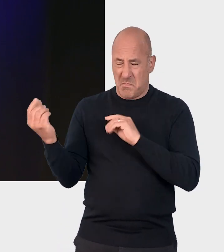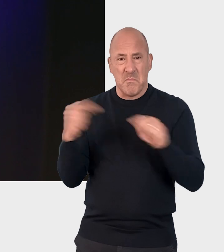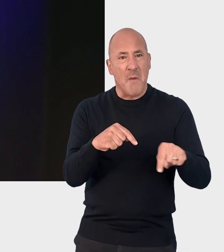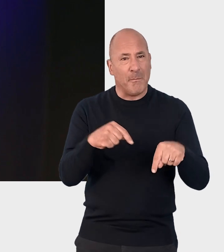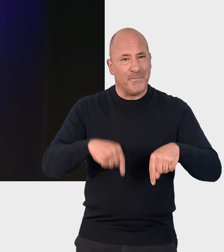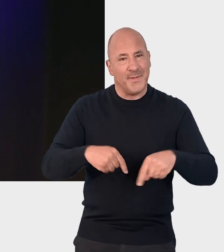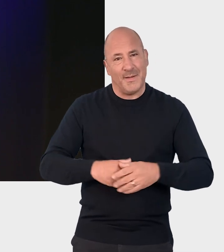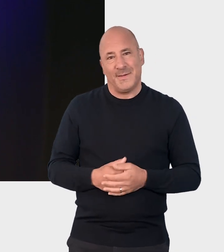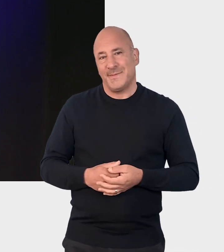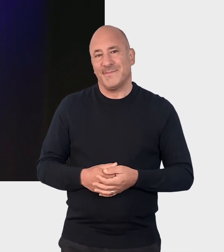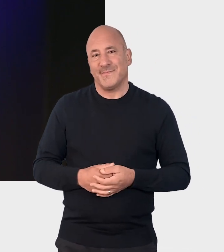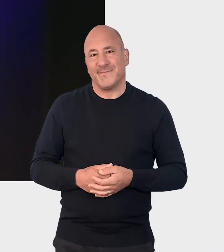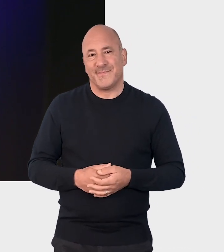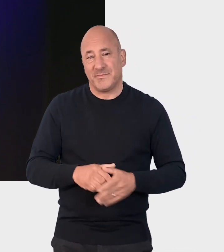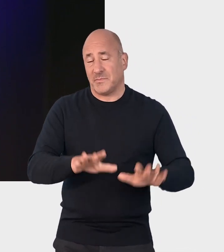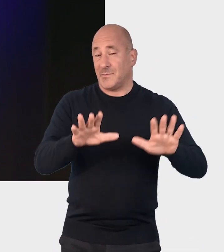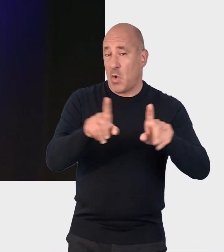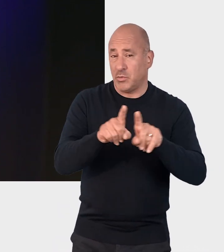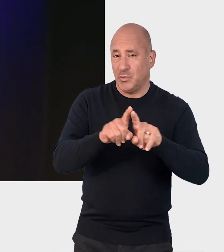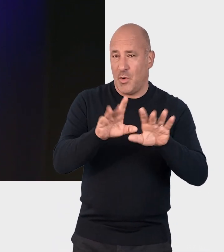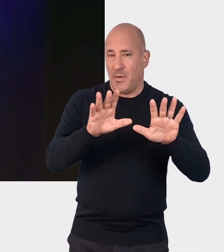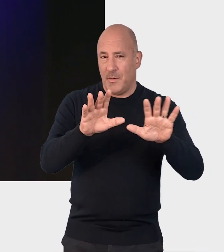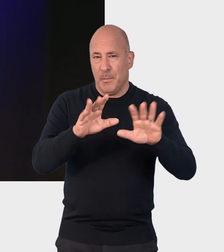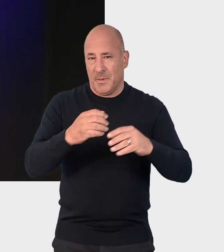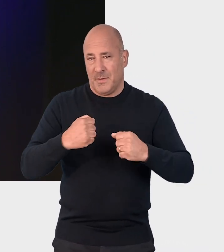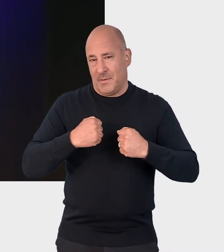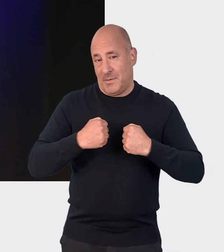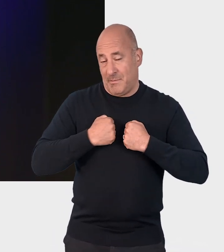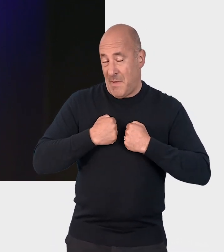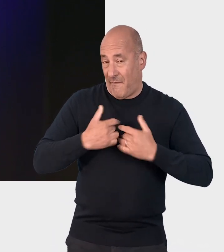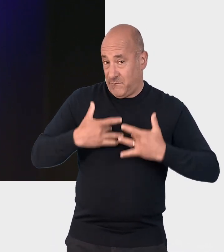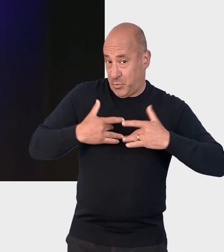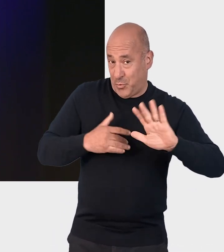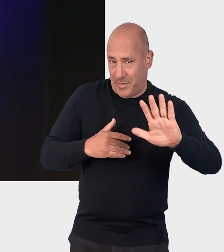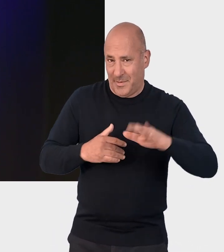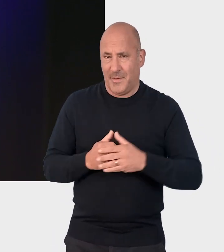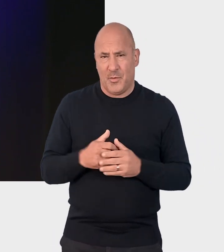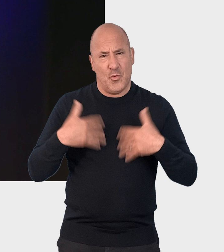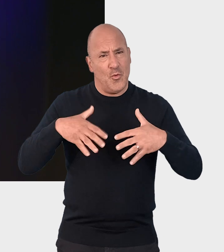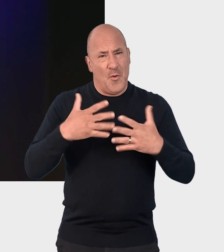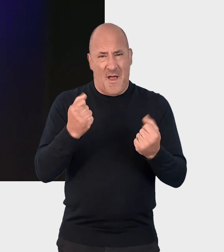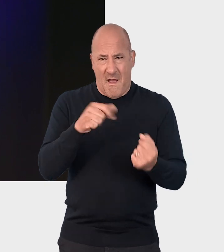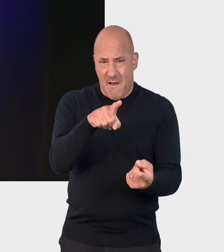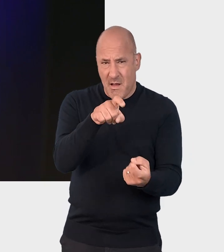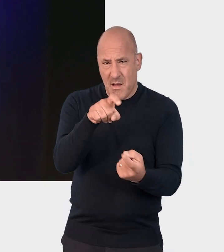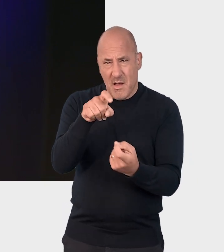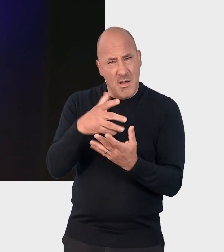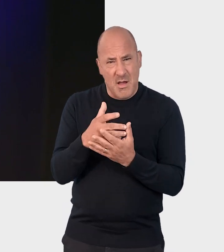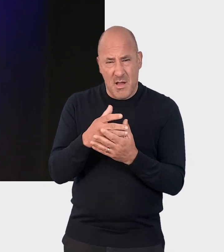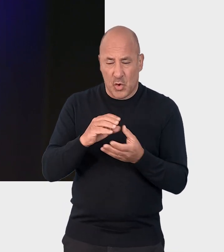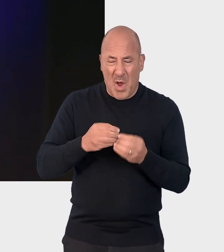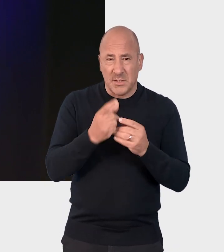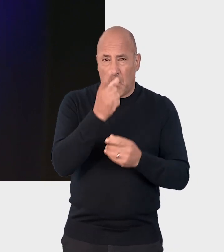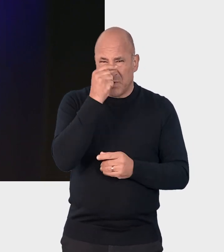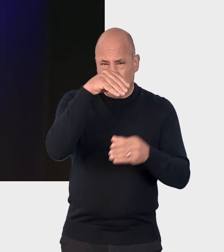and demonstrate the actual power of the arts and culture. Whilst it also highlights, in my